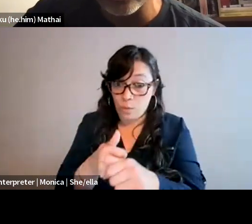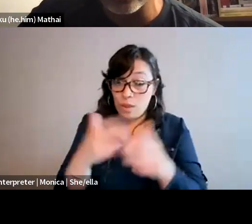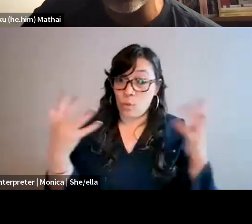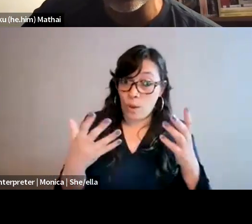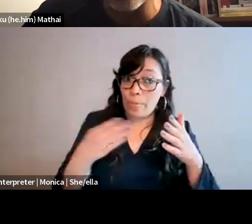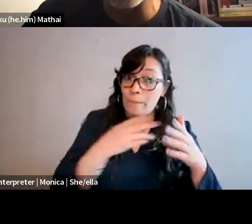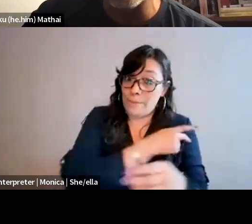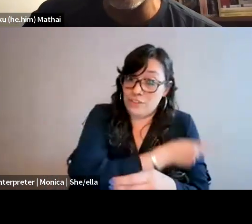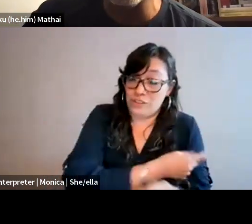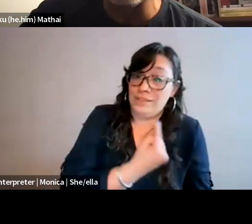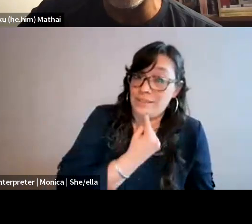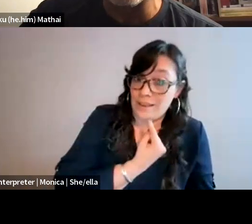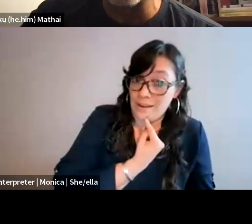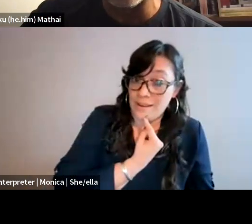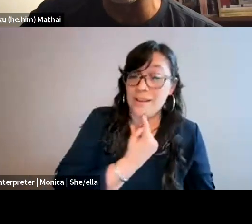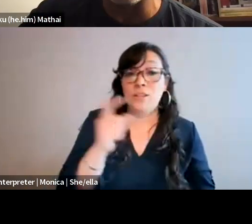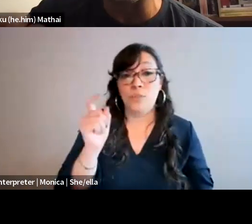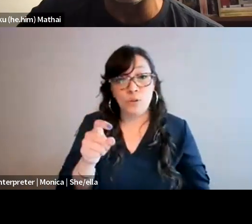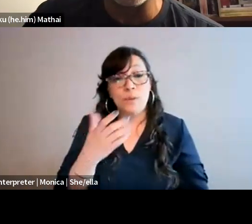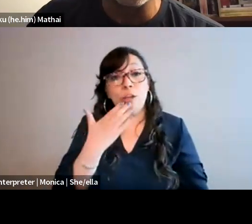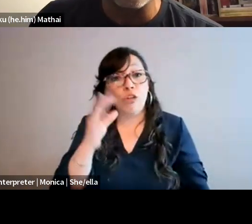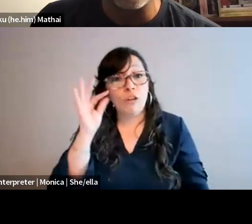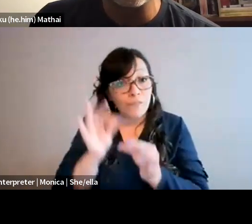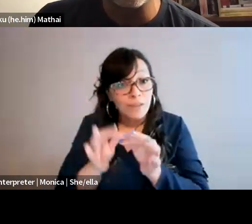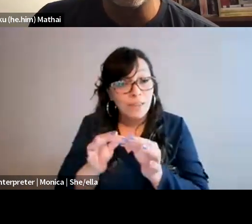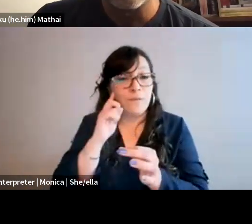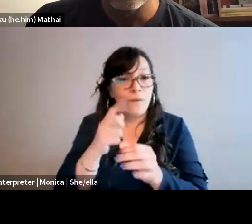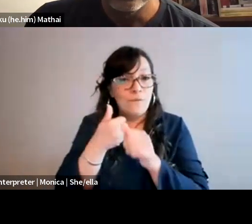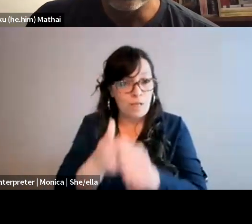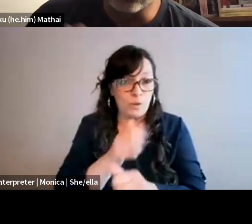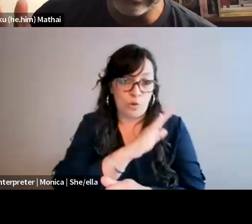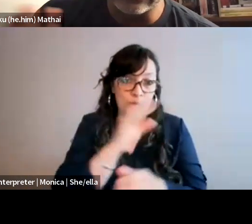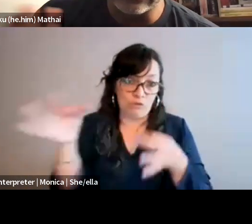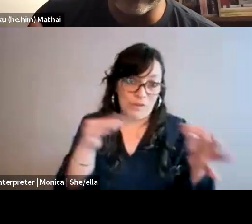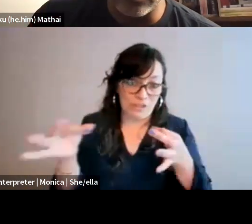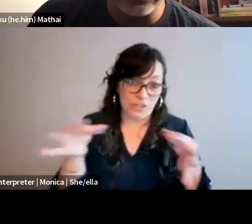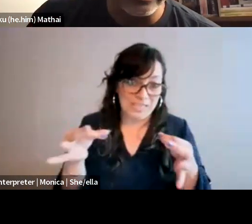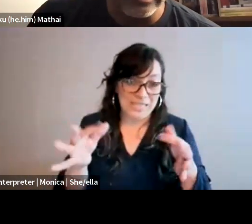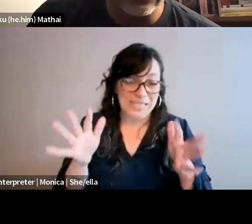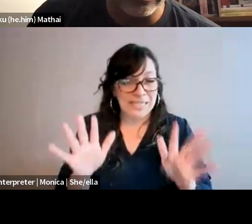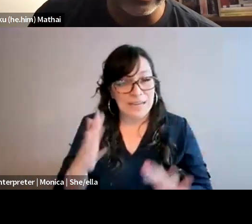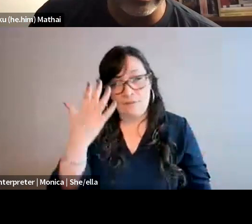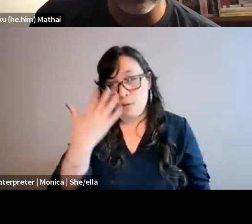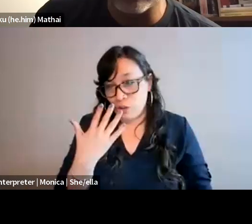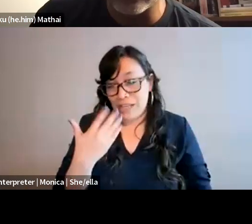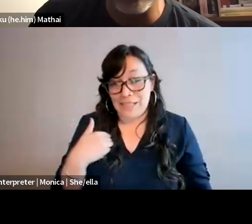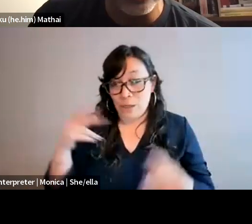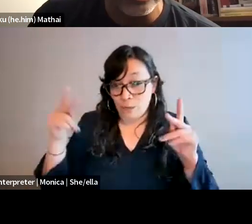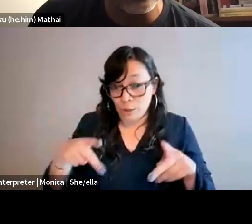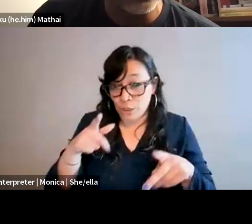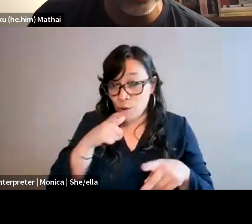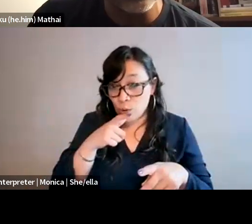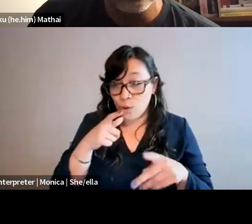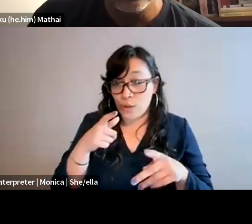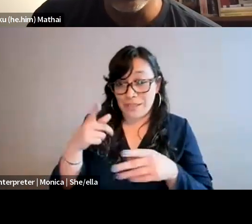so there's supposed to be good faith for actually following your directions. So it's unfortunately, as somebody's probably pointing